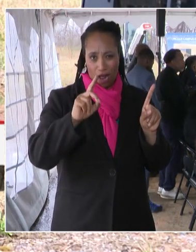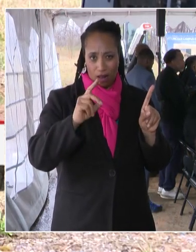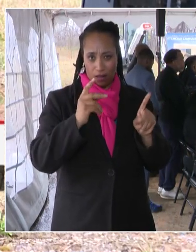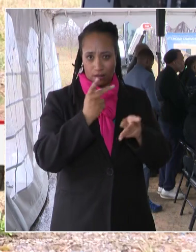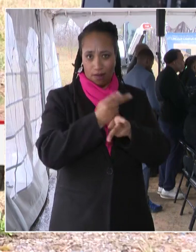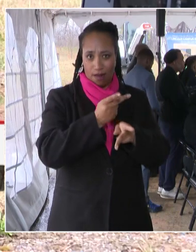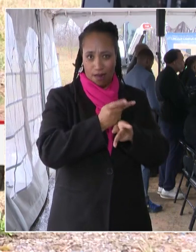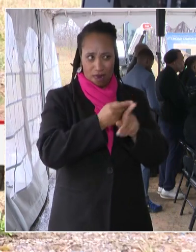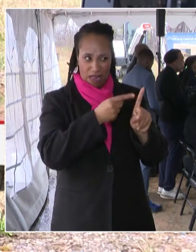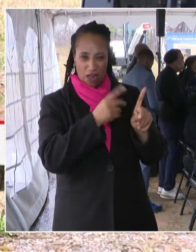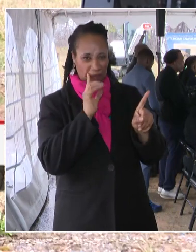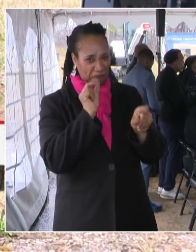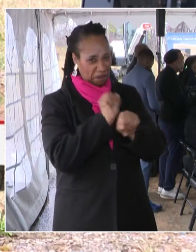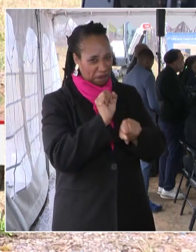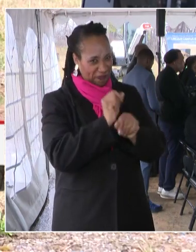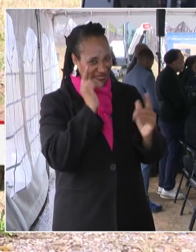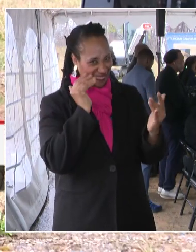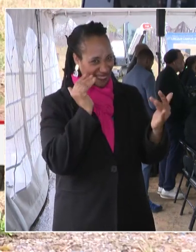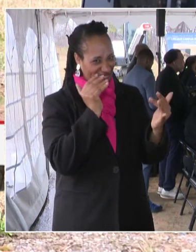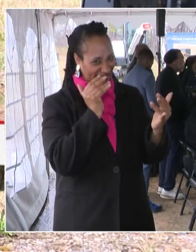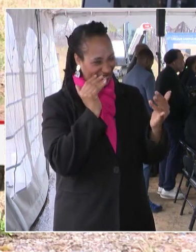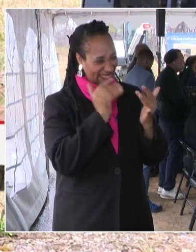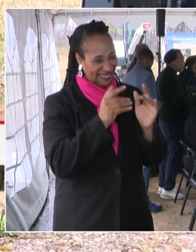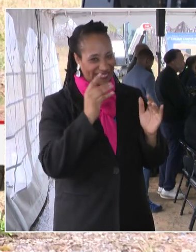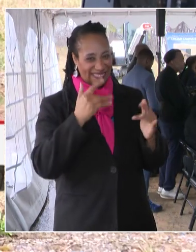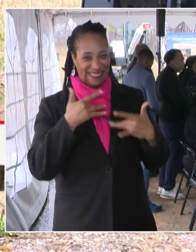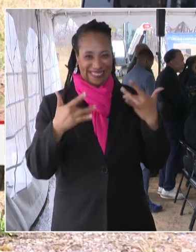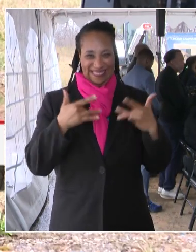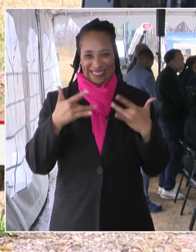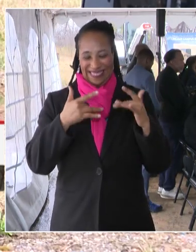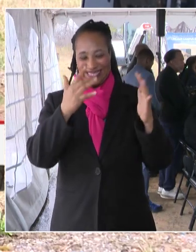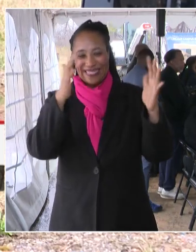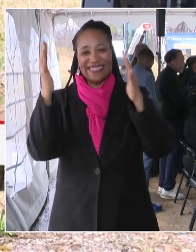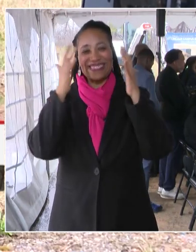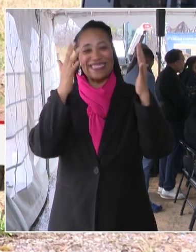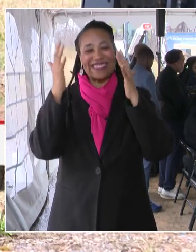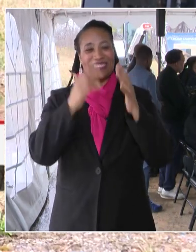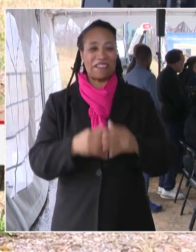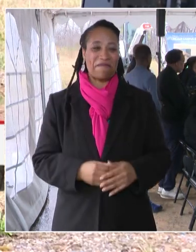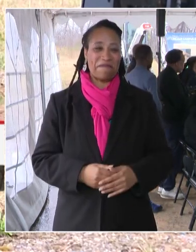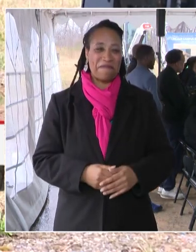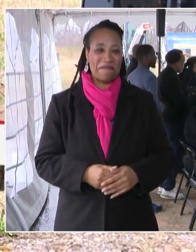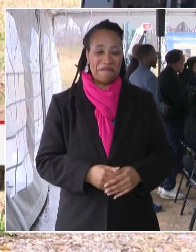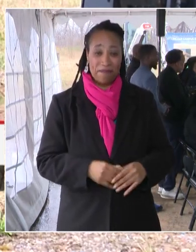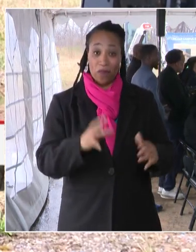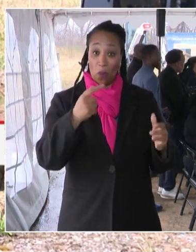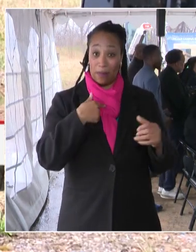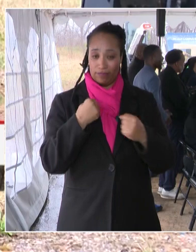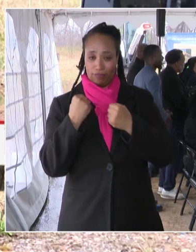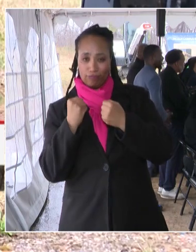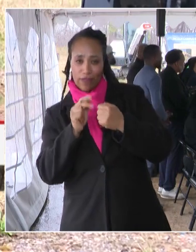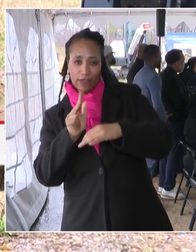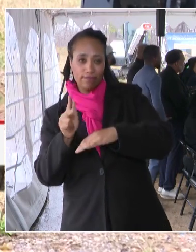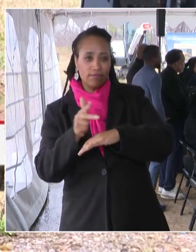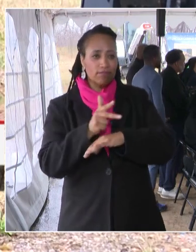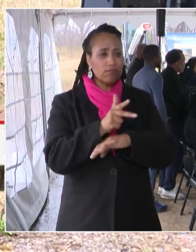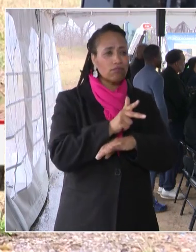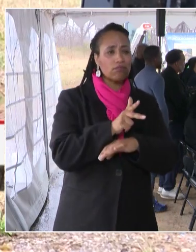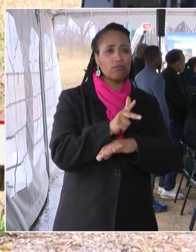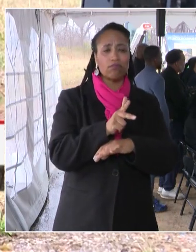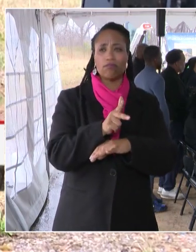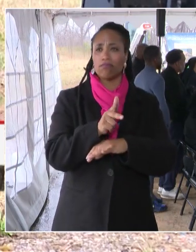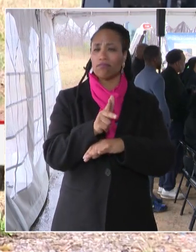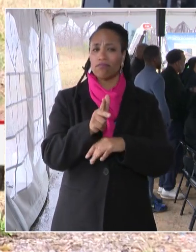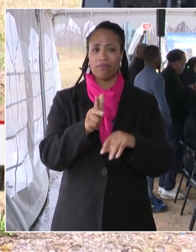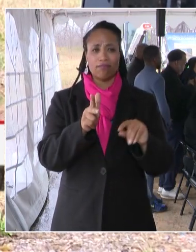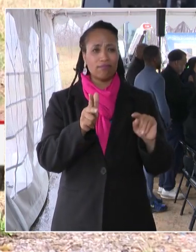So behind us, and even when I drove up, I'm like, where am I? Because it didn't look familiar. And this is the former